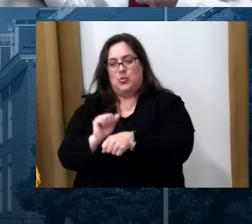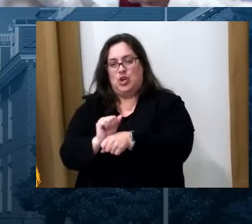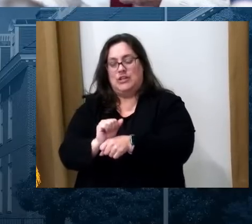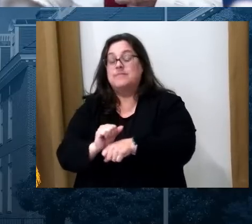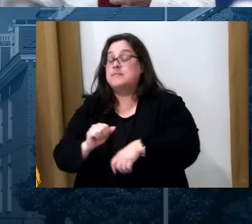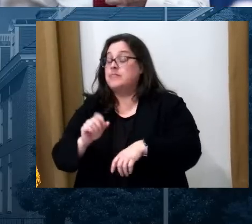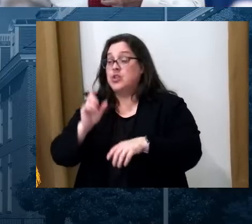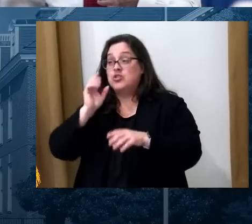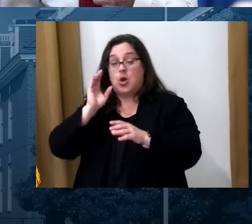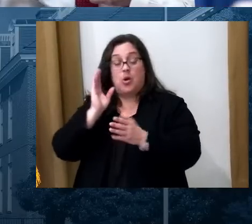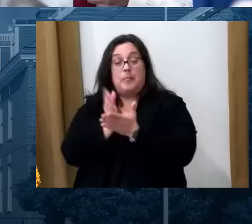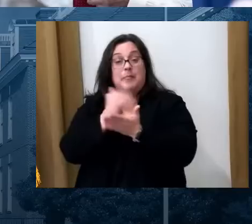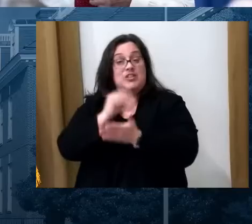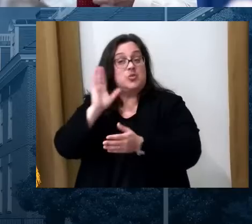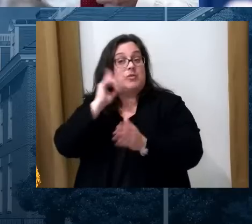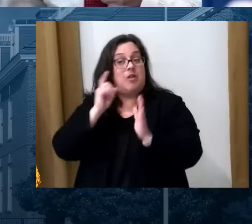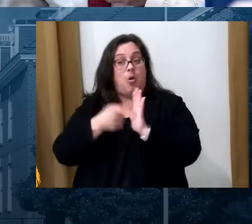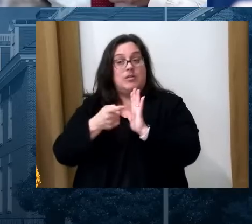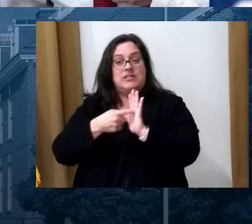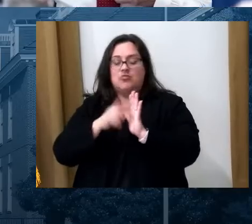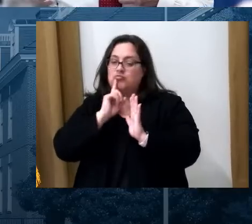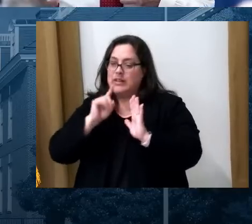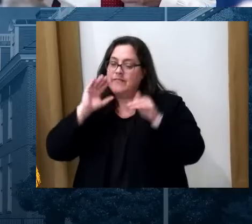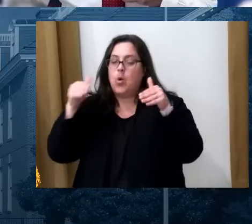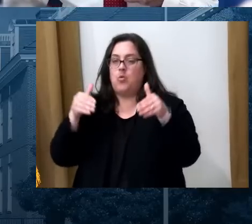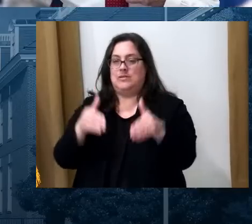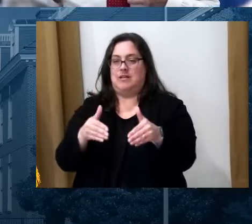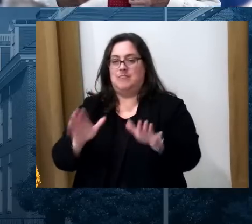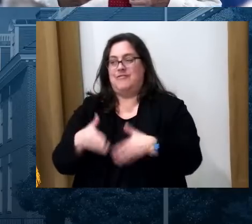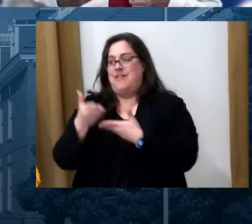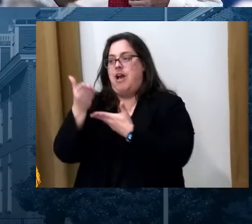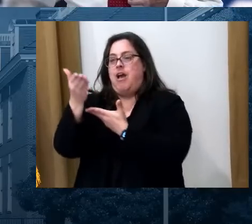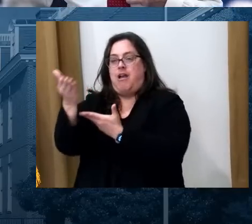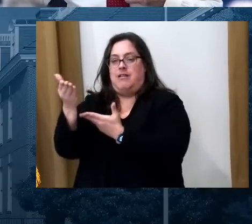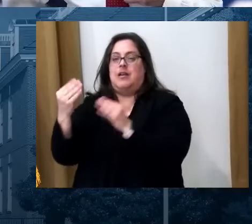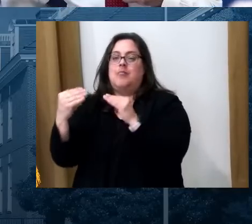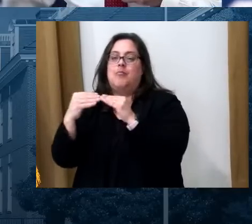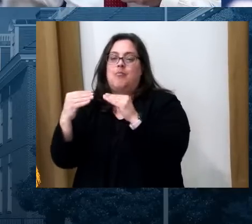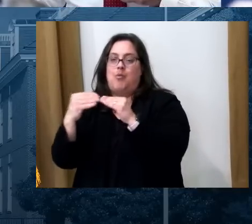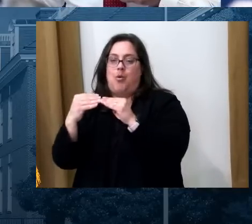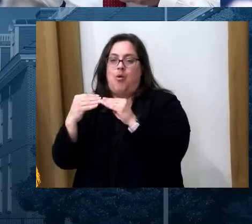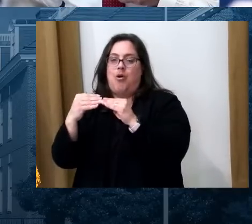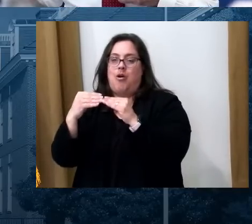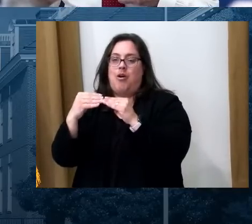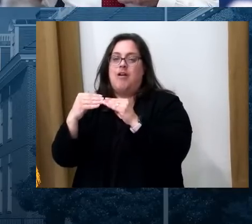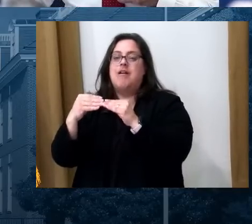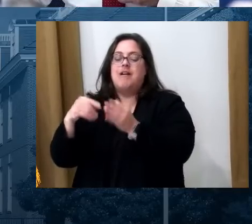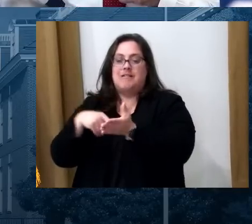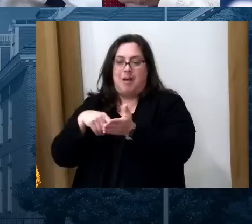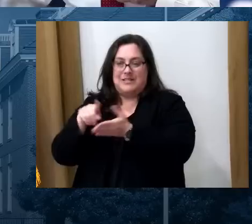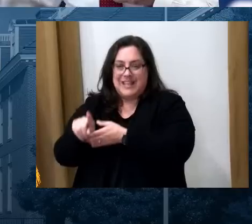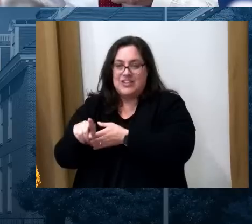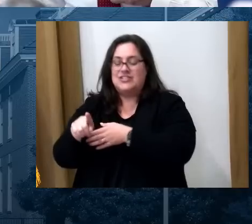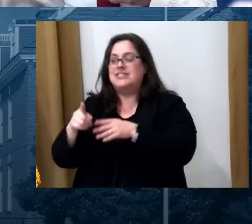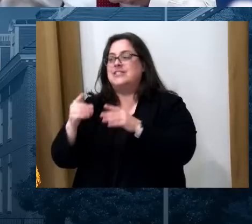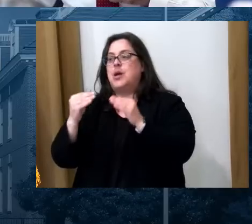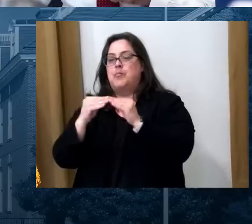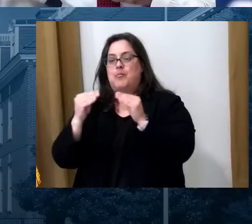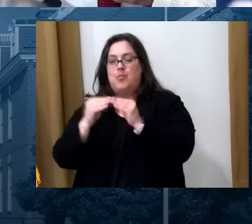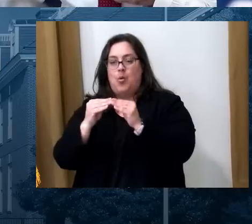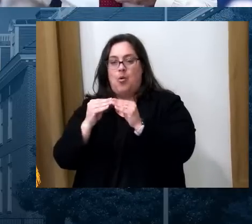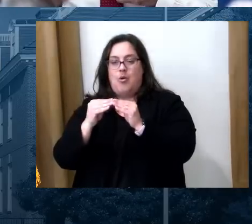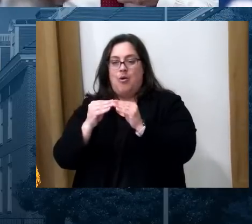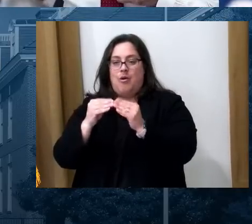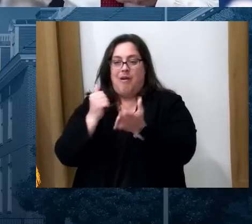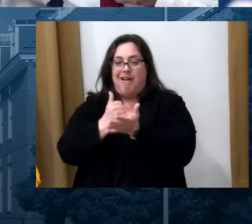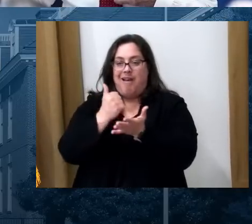there's a real focus on providing additional compensation and other accommodations in terms of